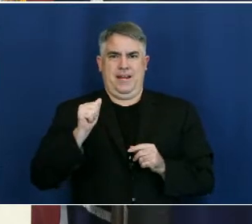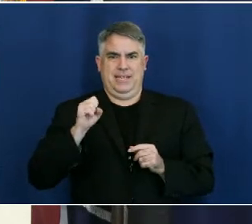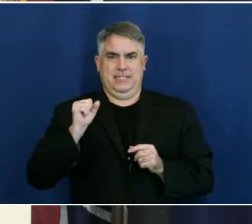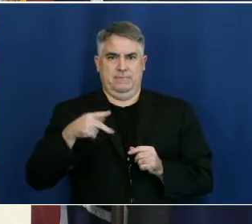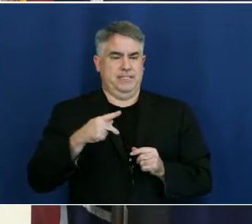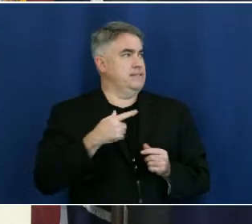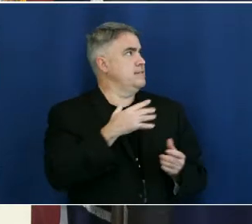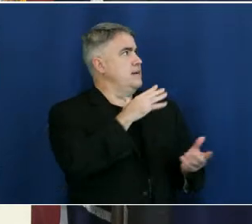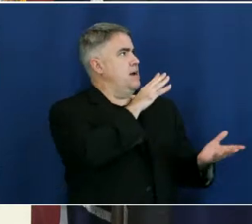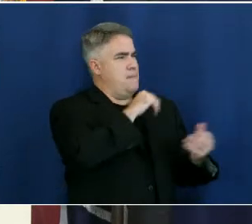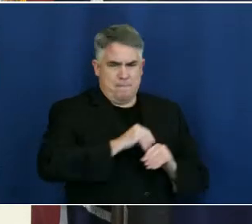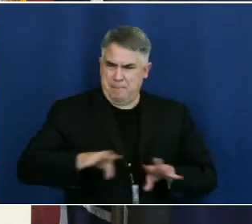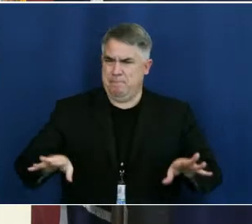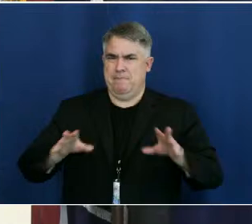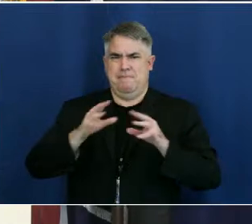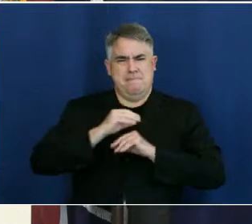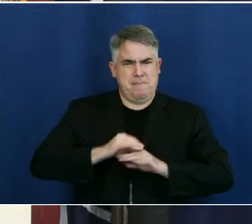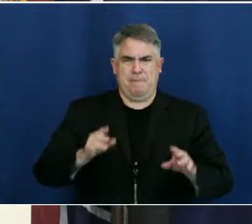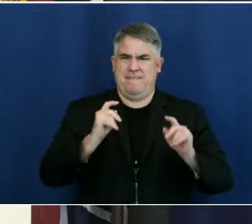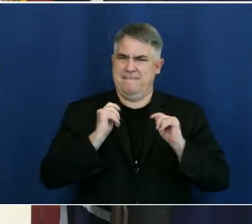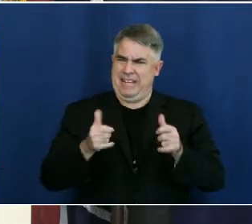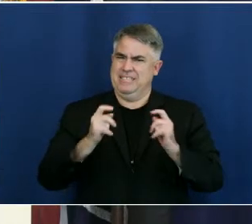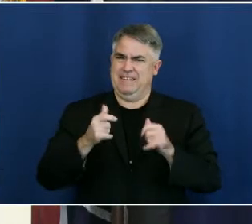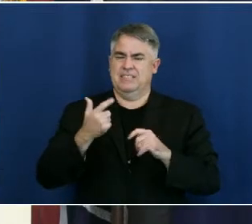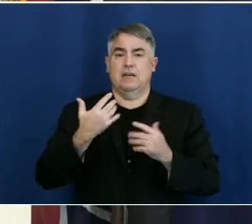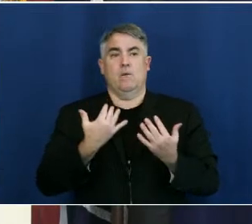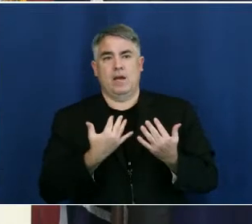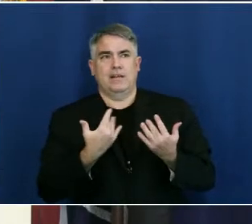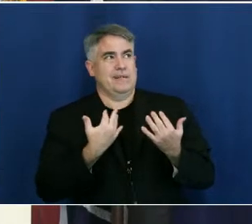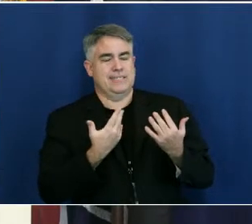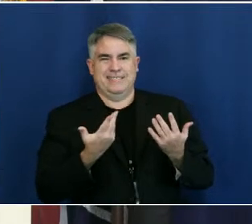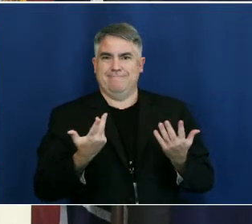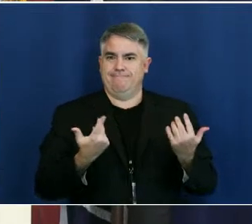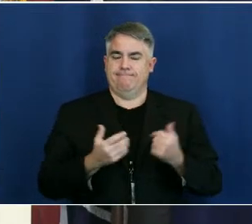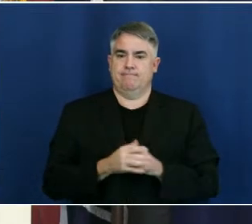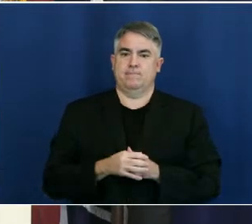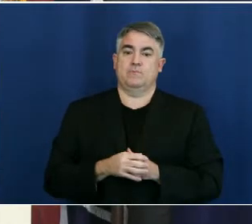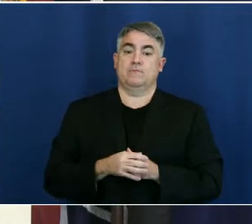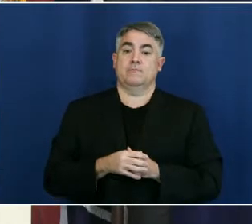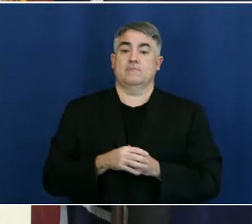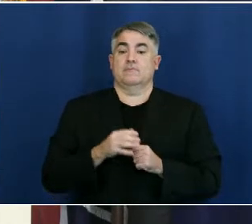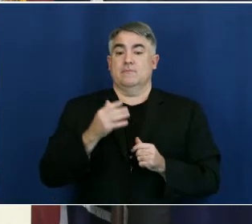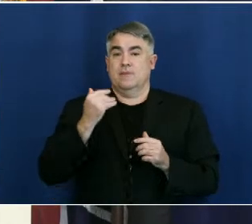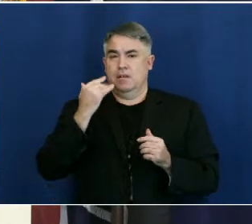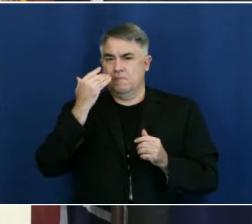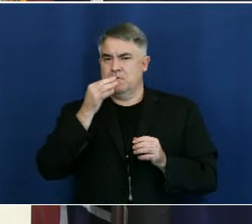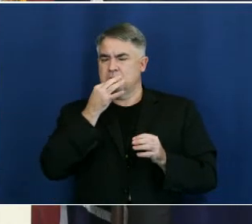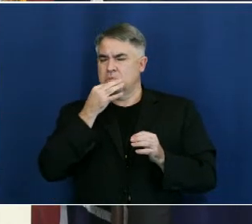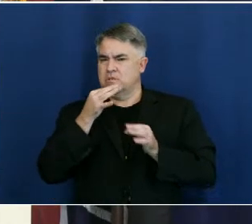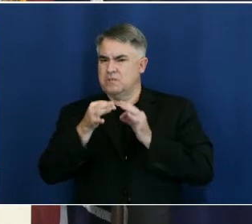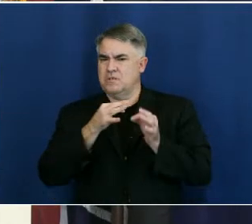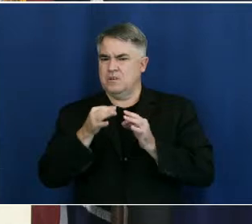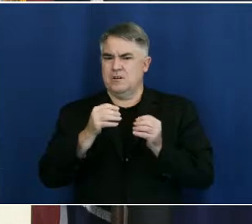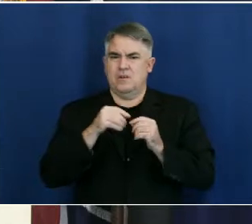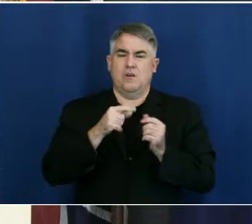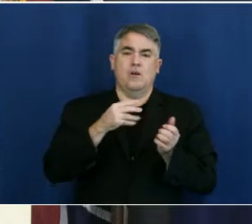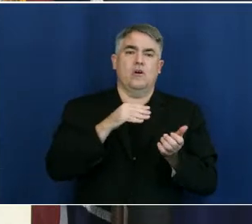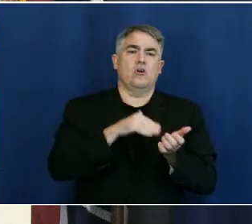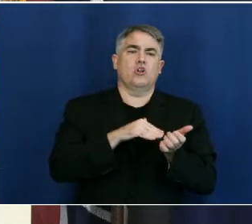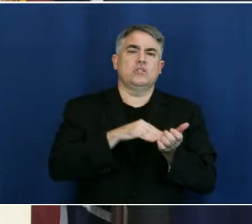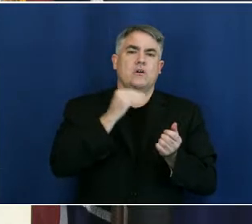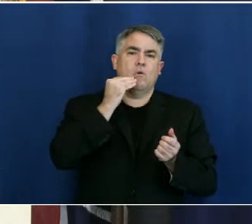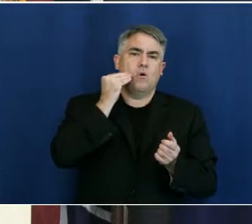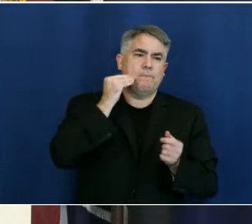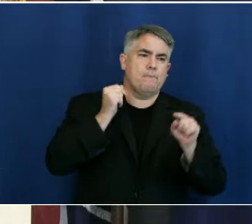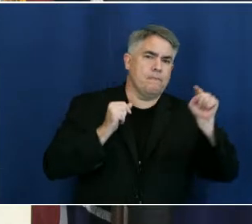also will share you an update in a minute about our long-term care facilities and skilled nursing facilities. There are about 1,300 of